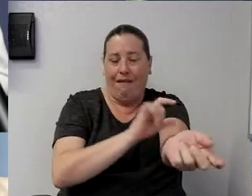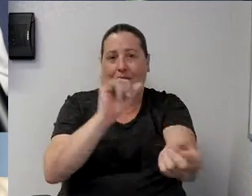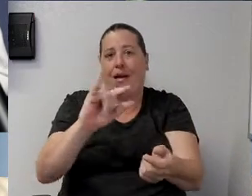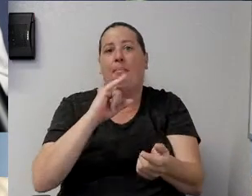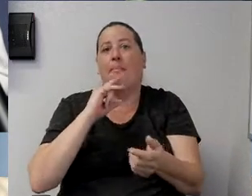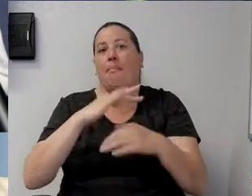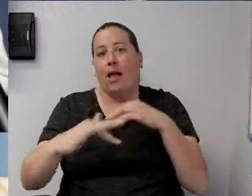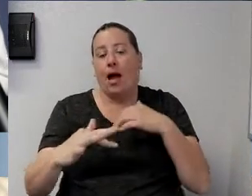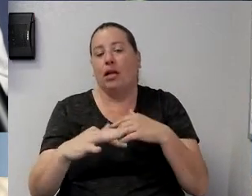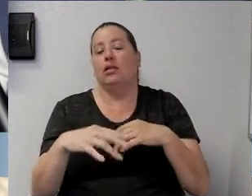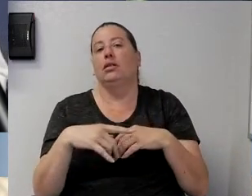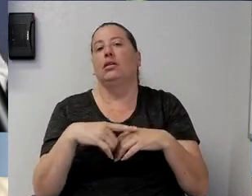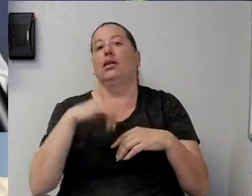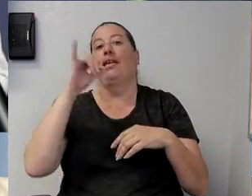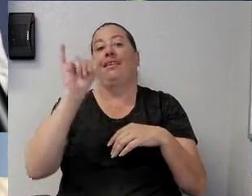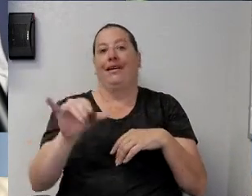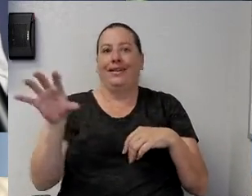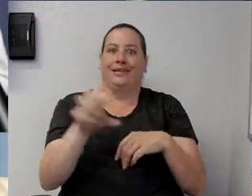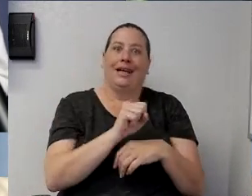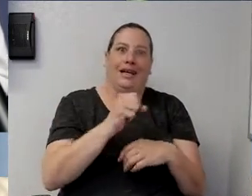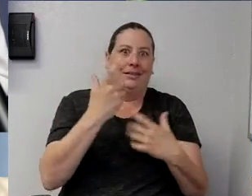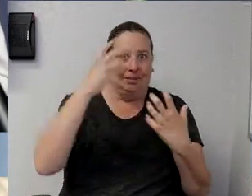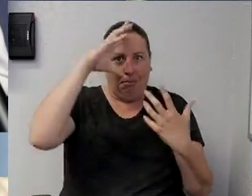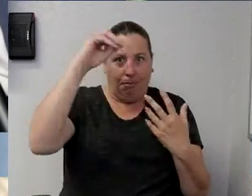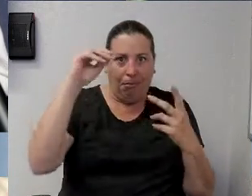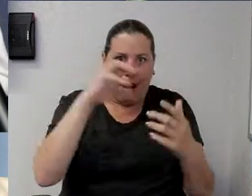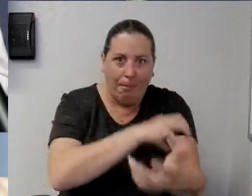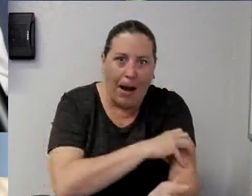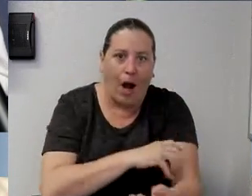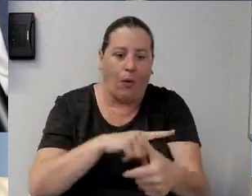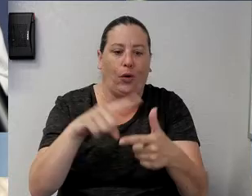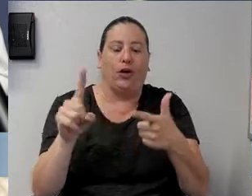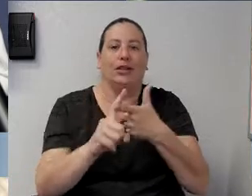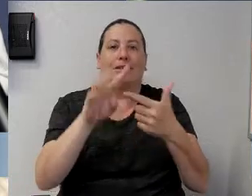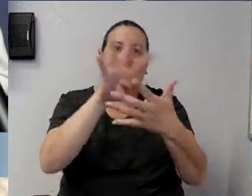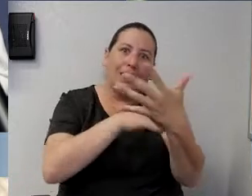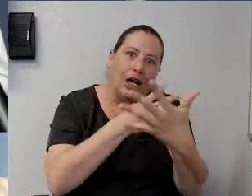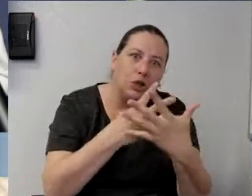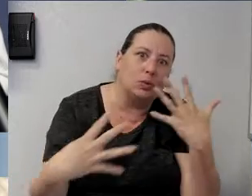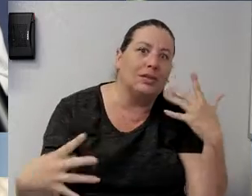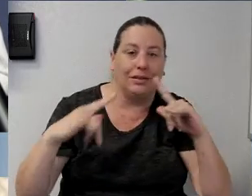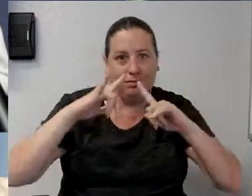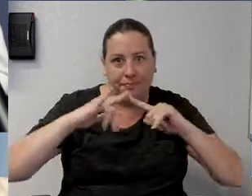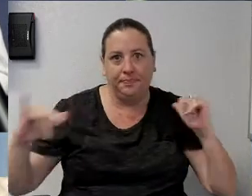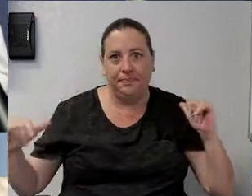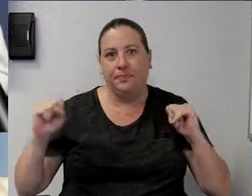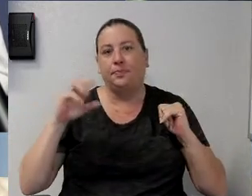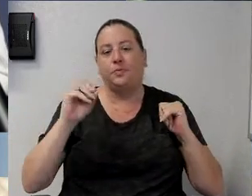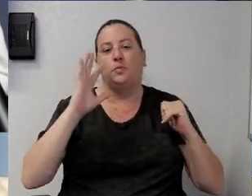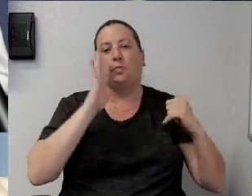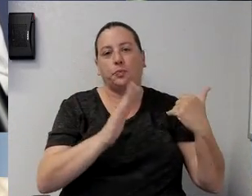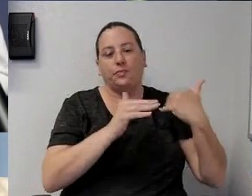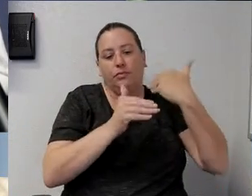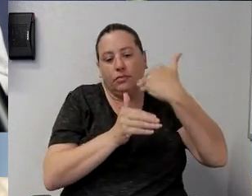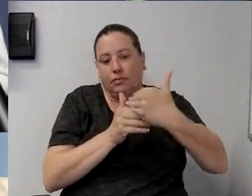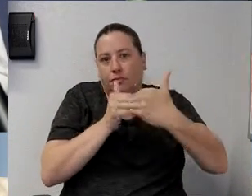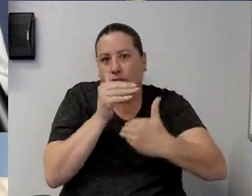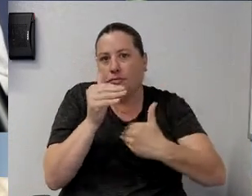that takes manpower and scheduling and everything. So it's going to be kind of rolled out a little